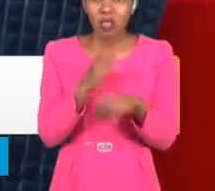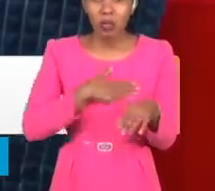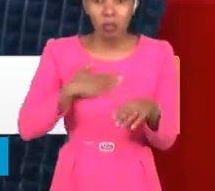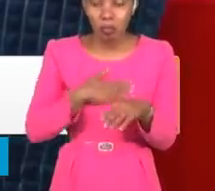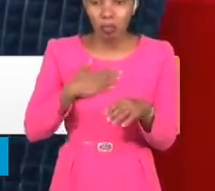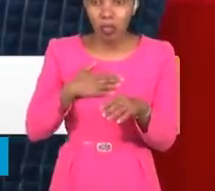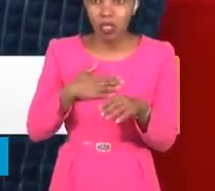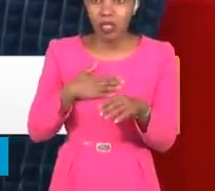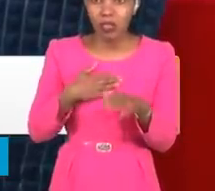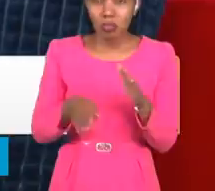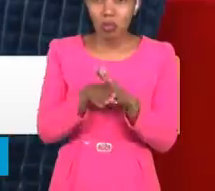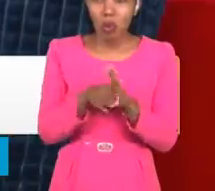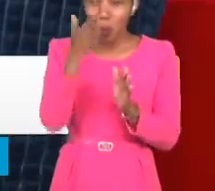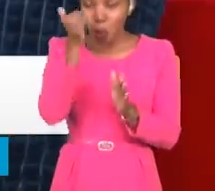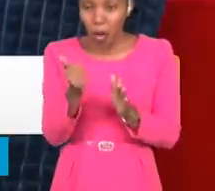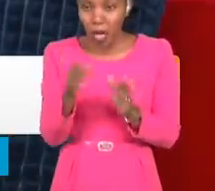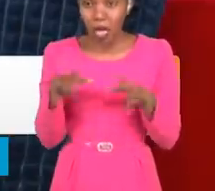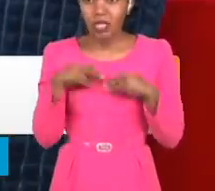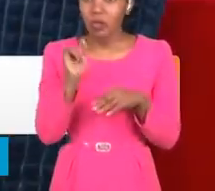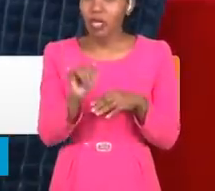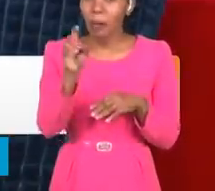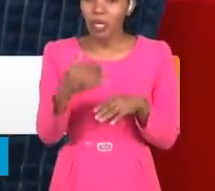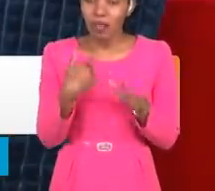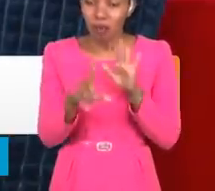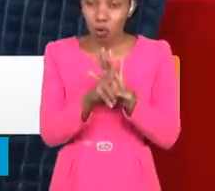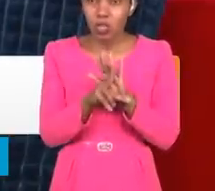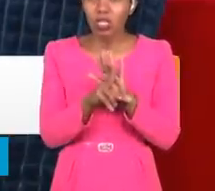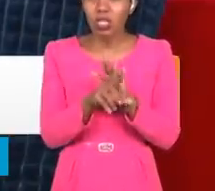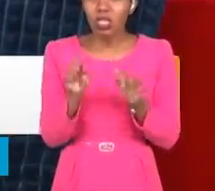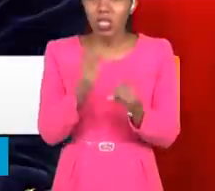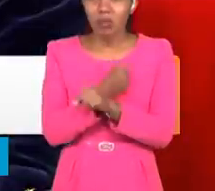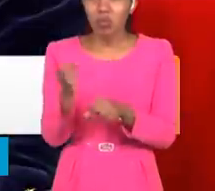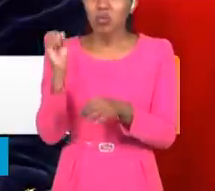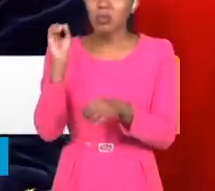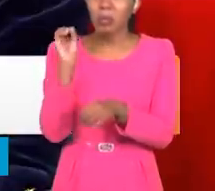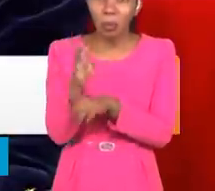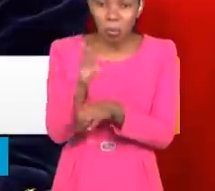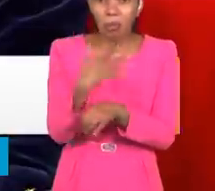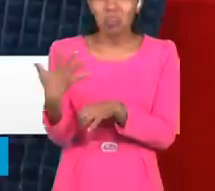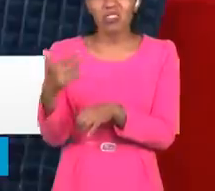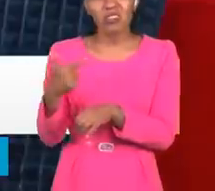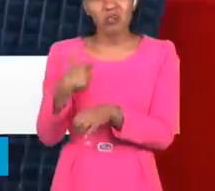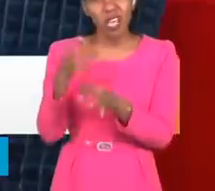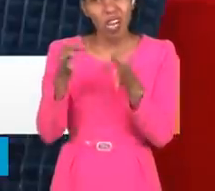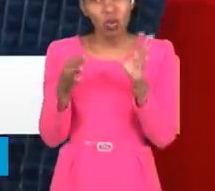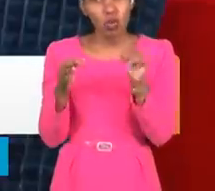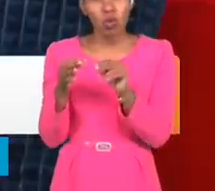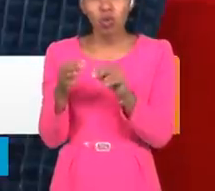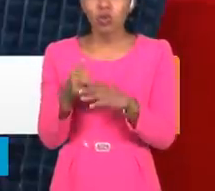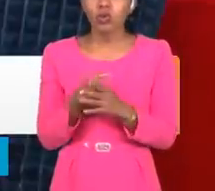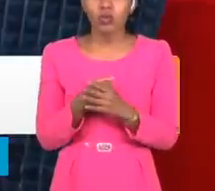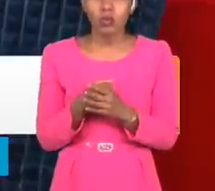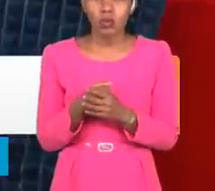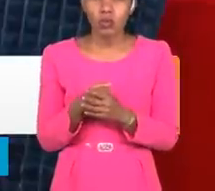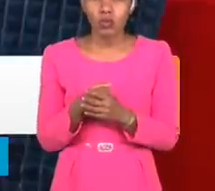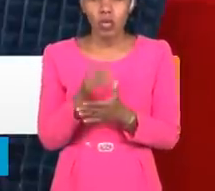it. Yeah. Why do they allow that? They should have laws where yes you can't just send things on my page. It's true that. Yeah. It's true that. I have to allow you. Mm-hmm.